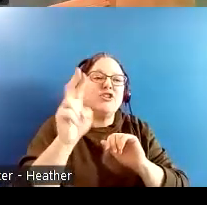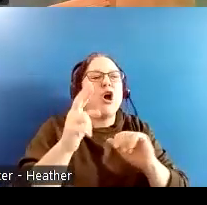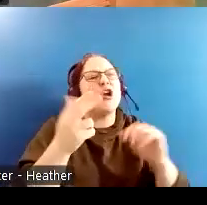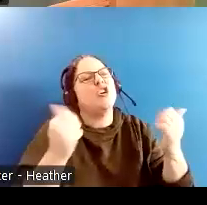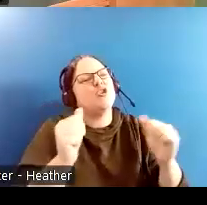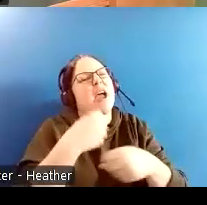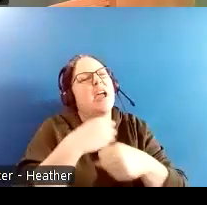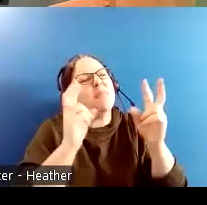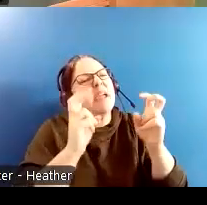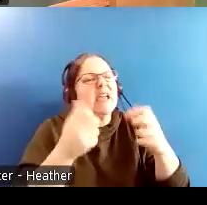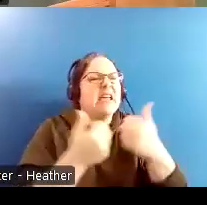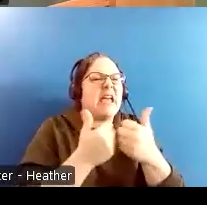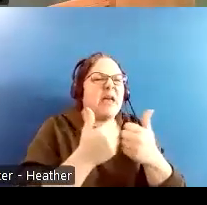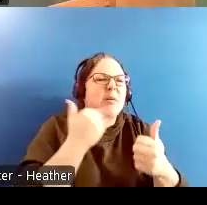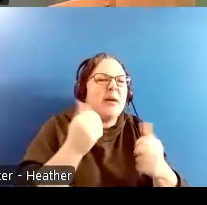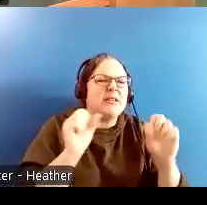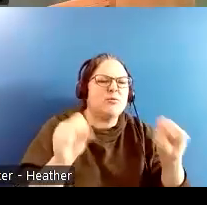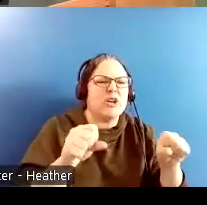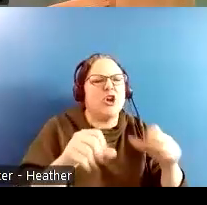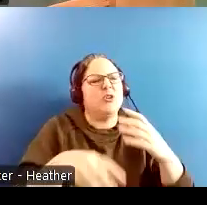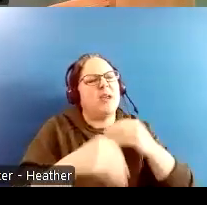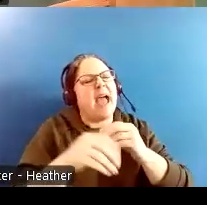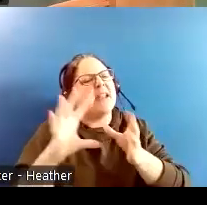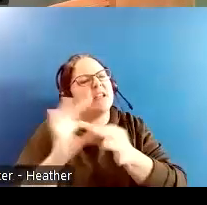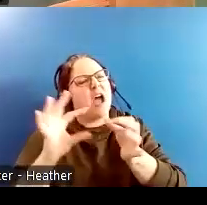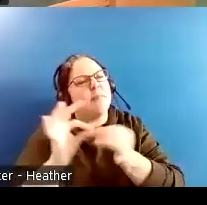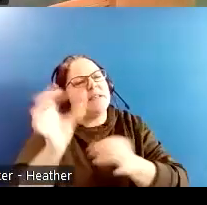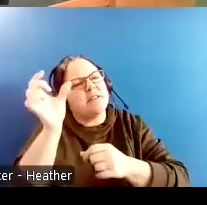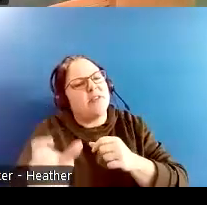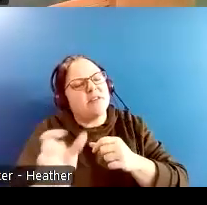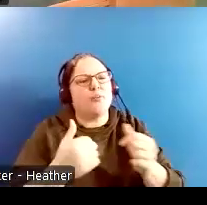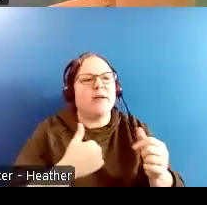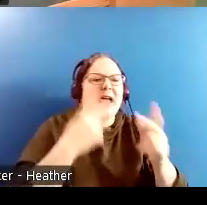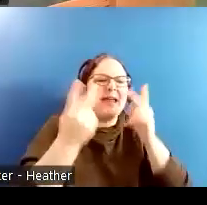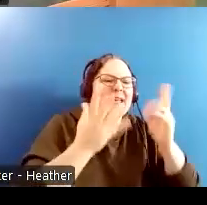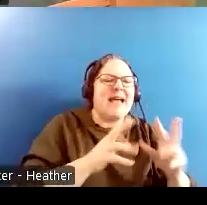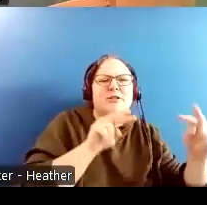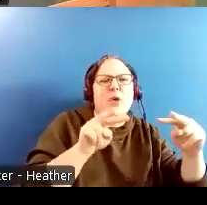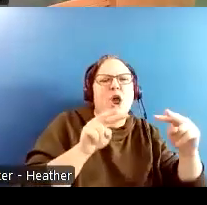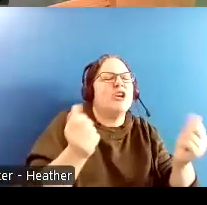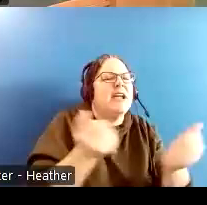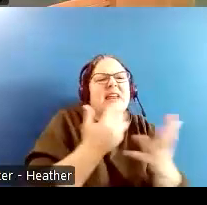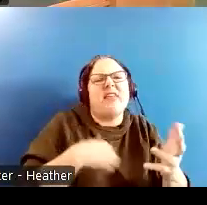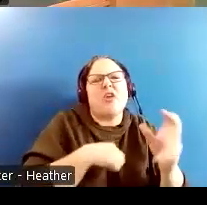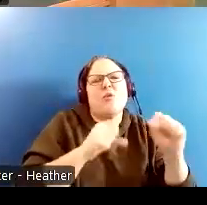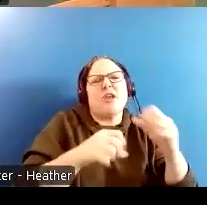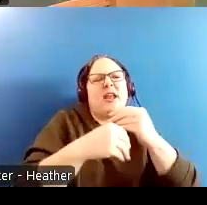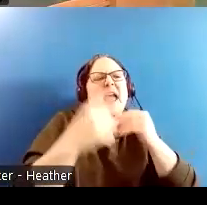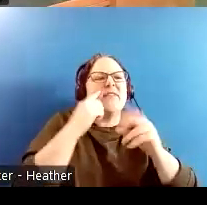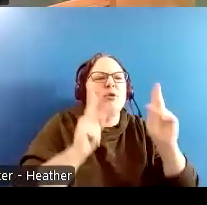We put the top comments, recent comments on the side. We had guest moderators, whatever we could get people to log